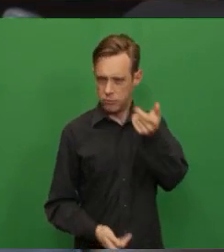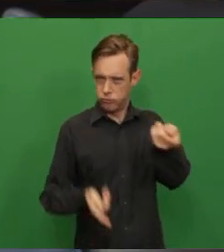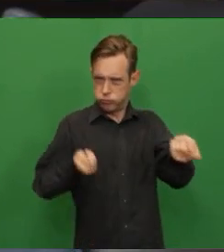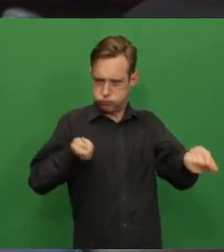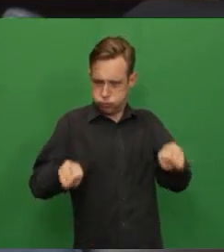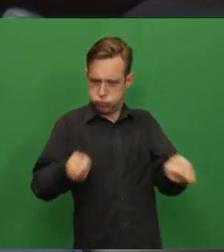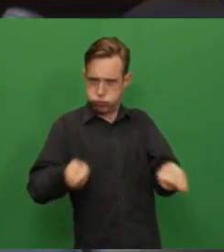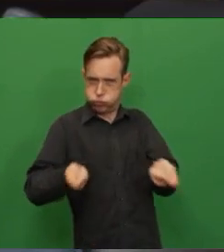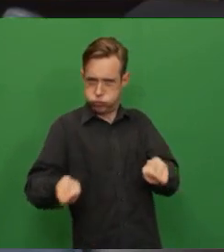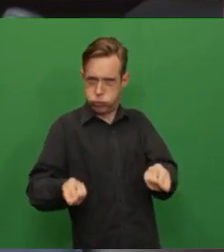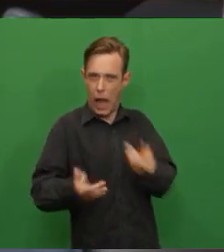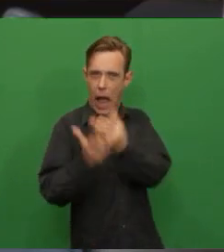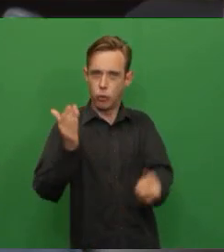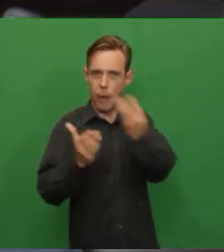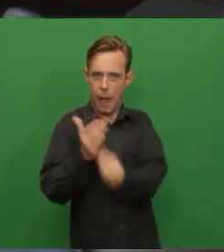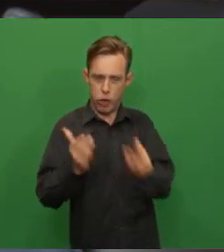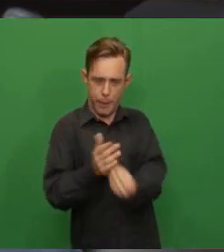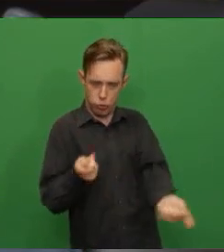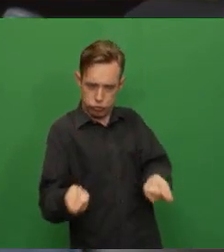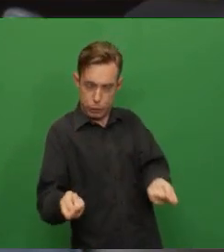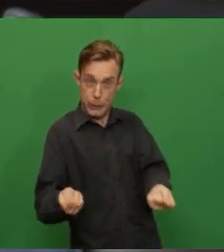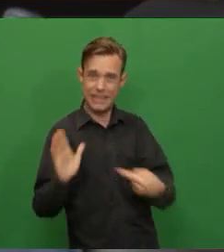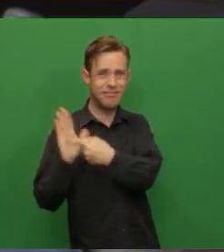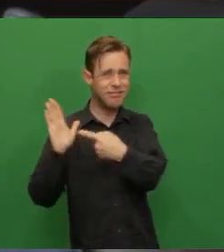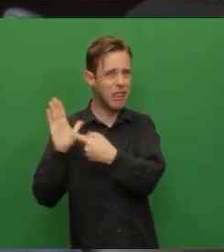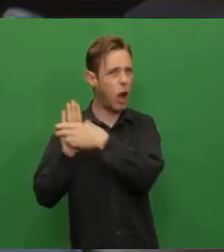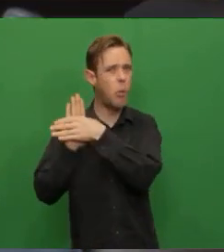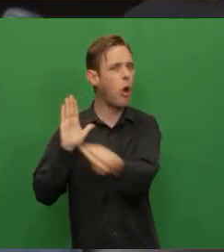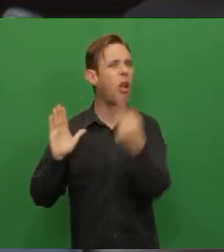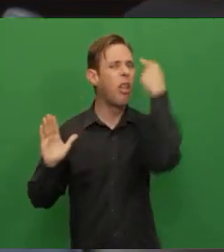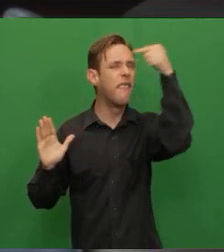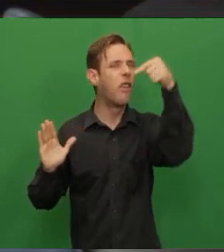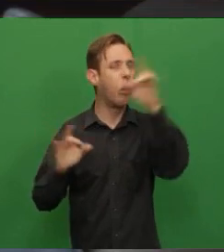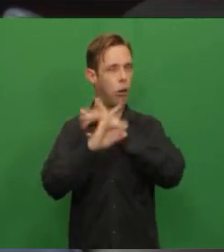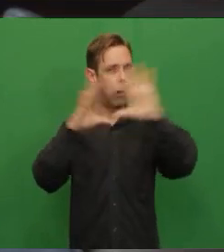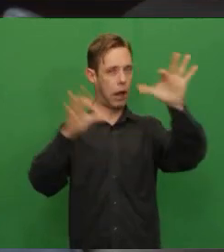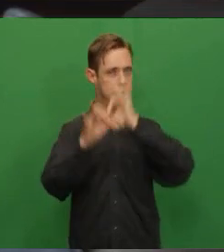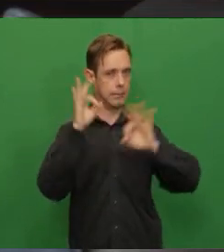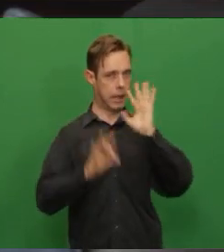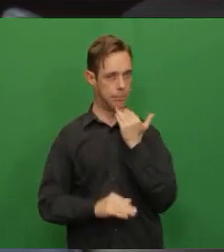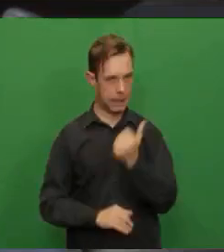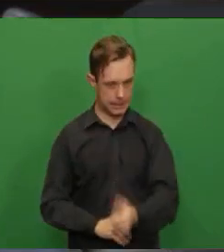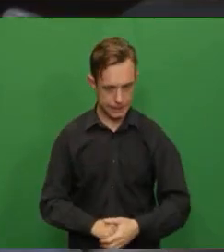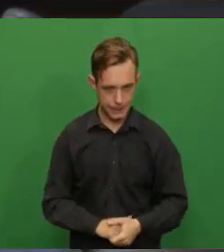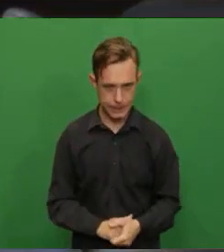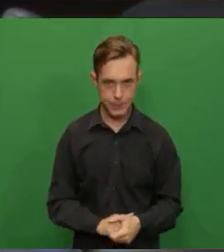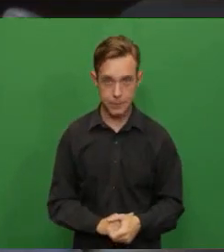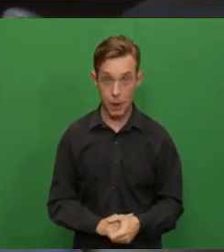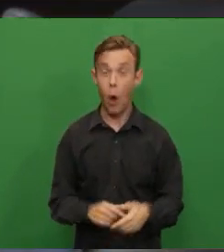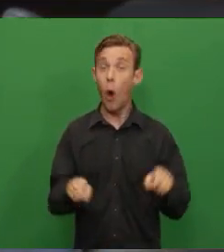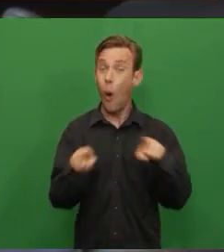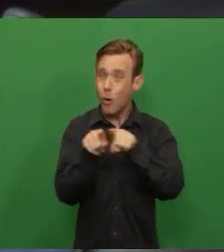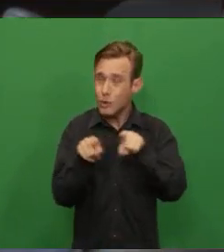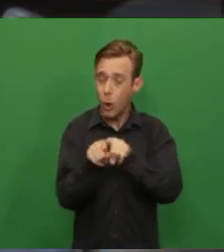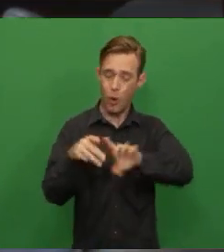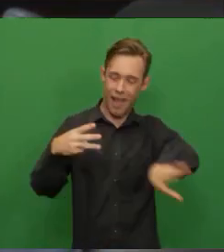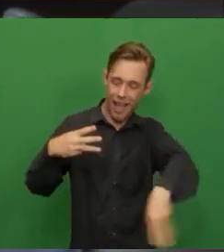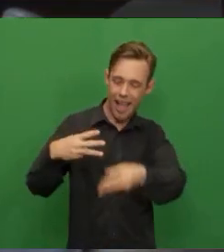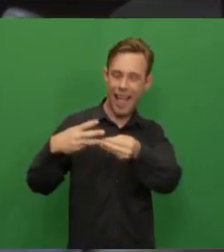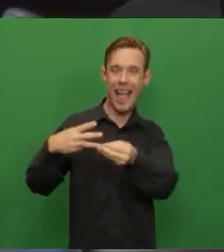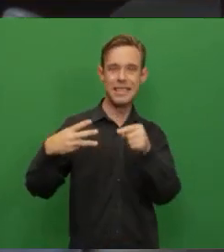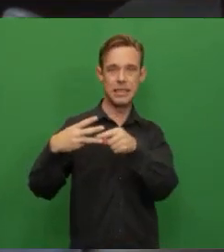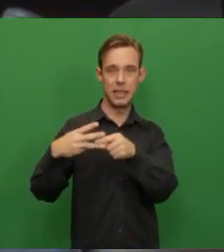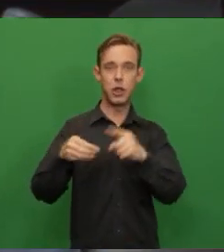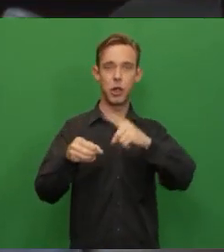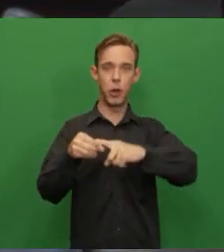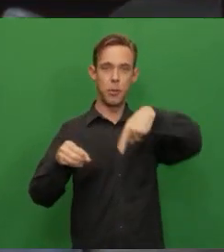policy outcomes? And as a follow-up to that question, with the